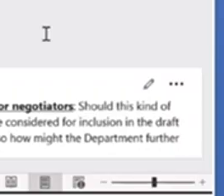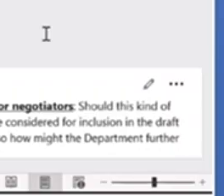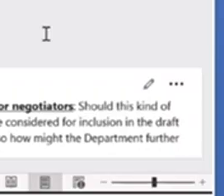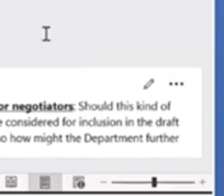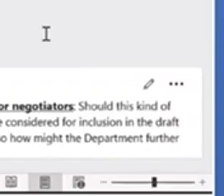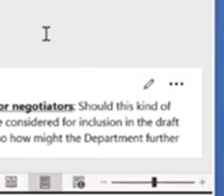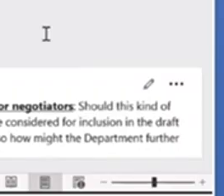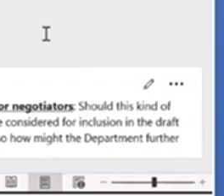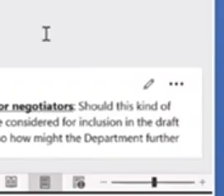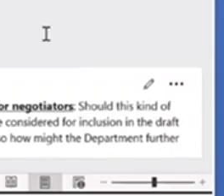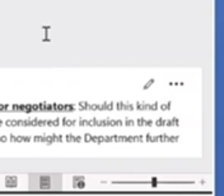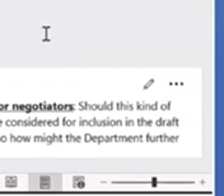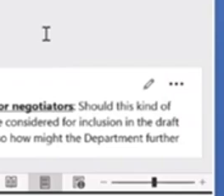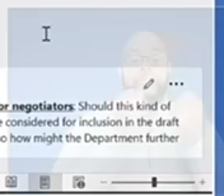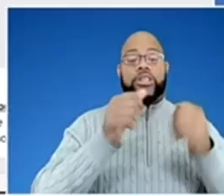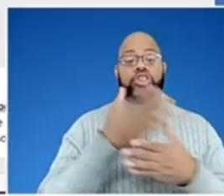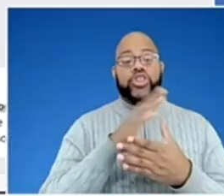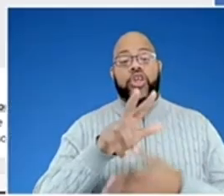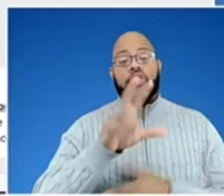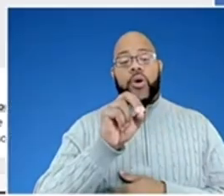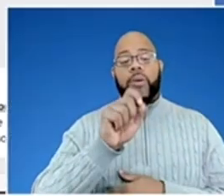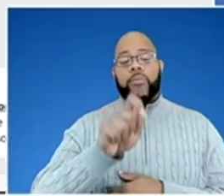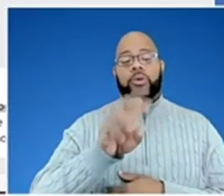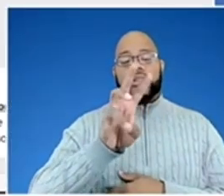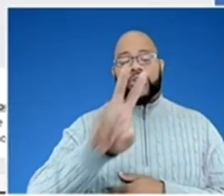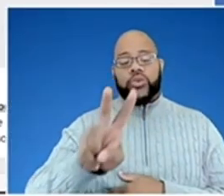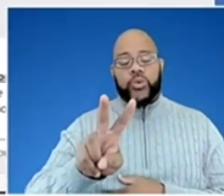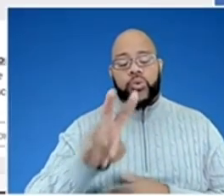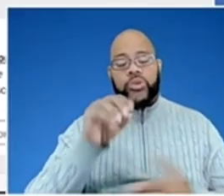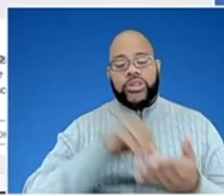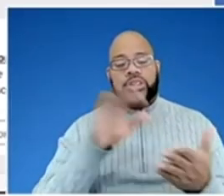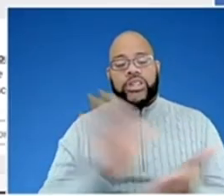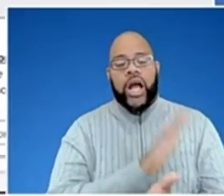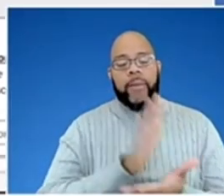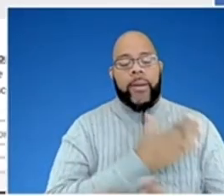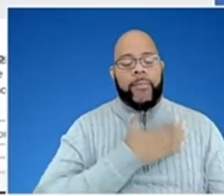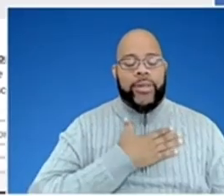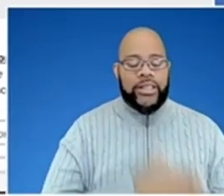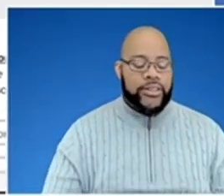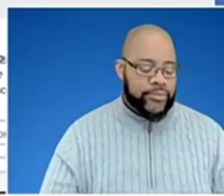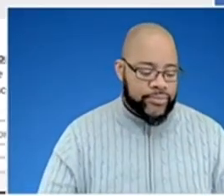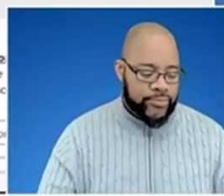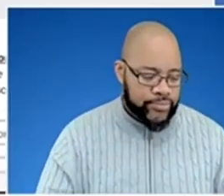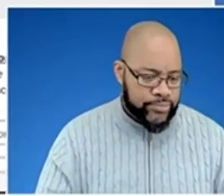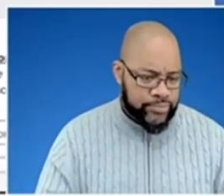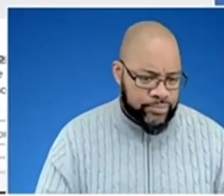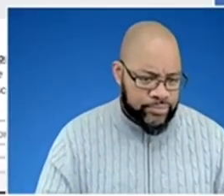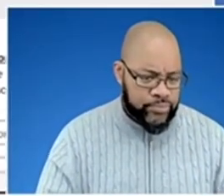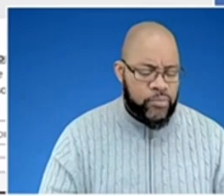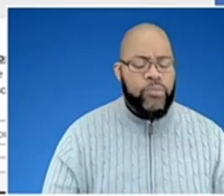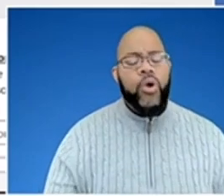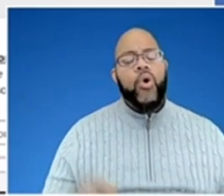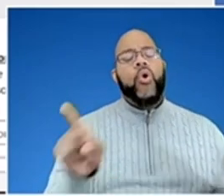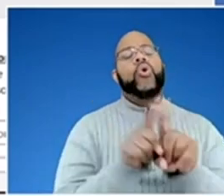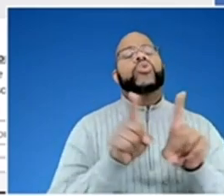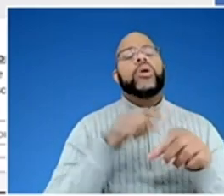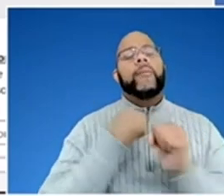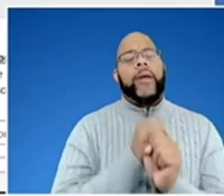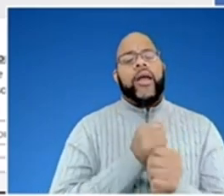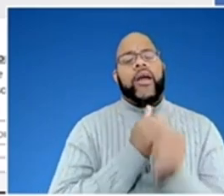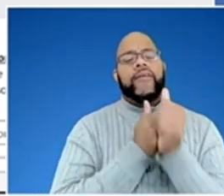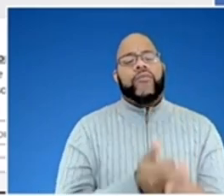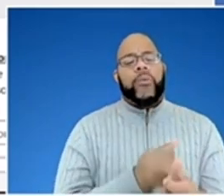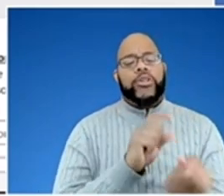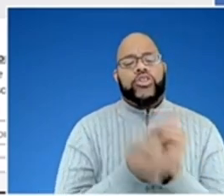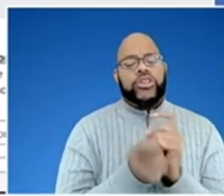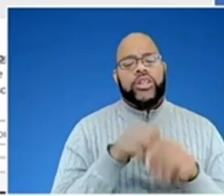If the team would share the 30.62 document, please. We have also made conforming changes